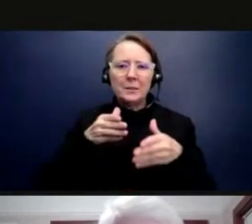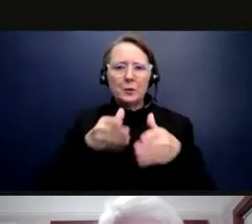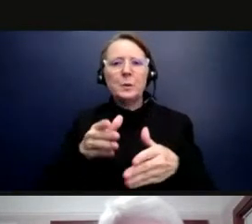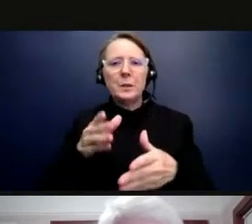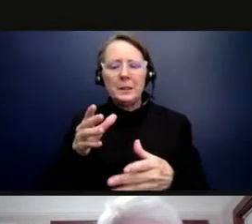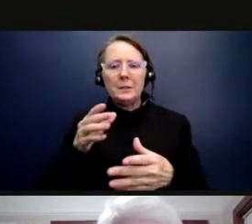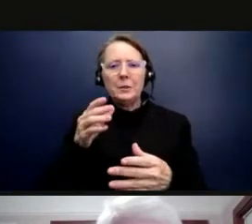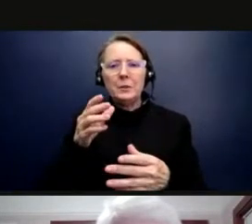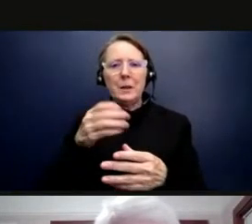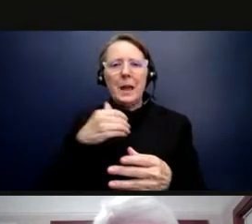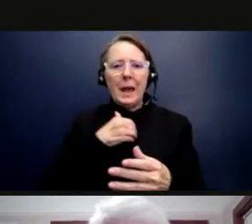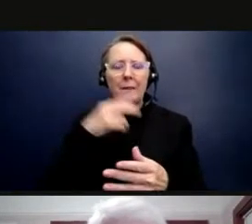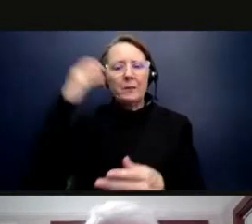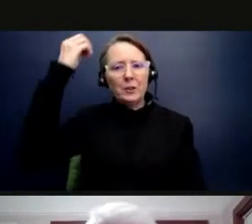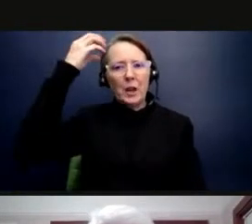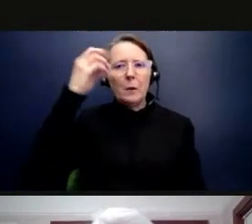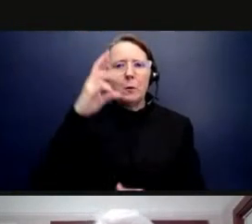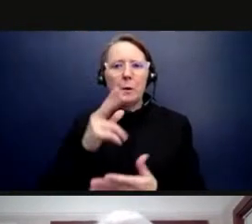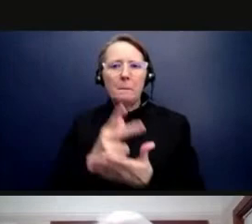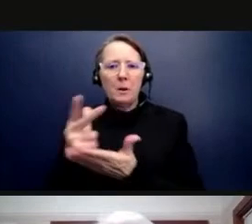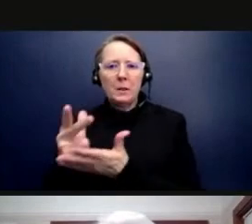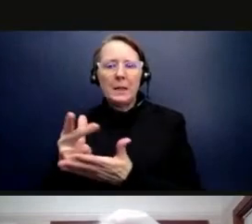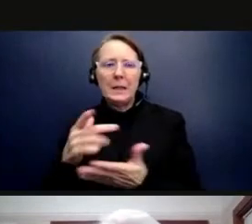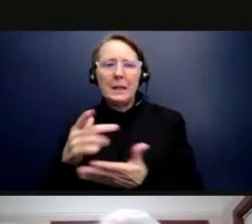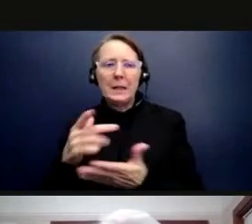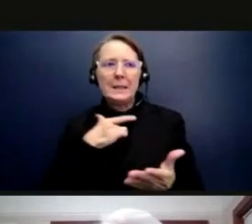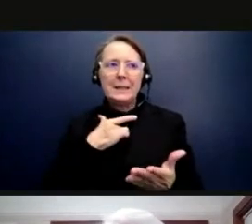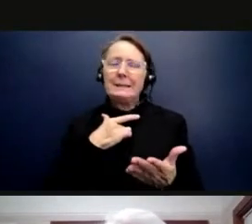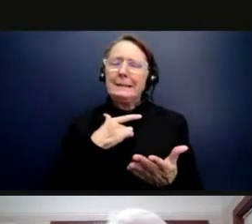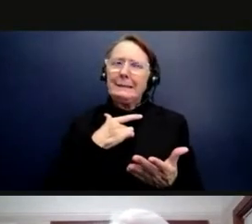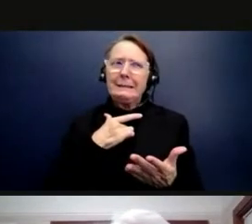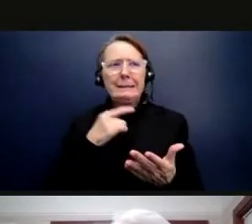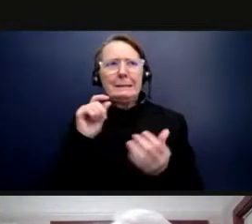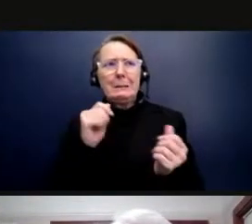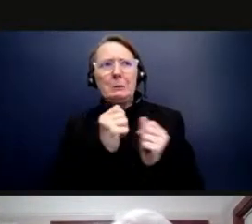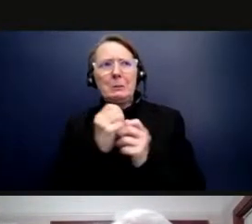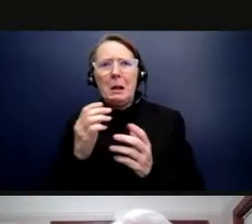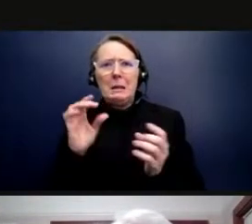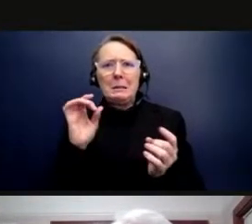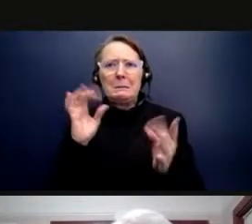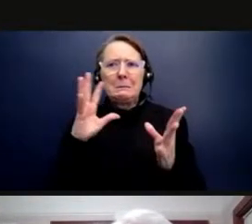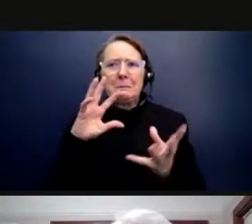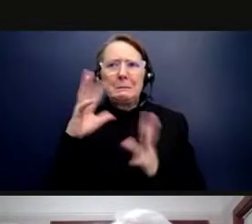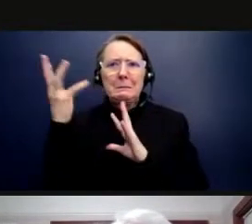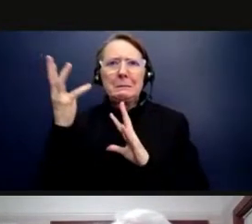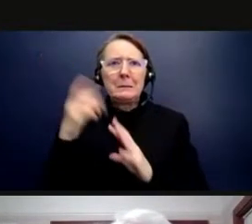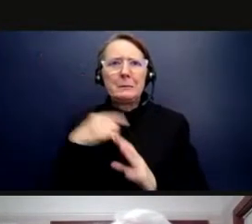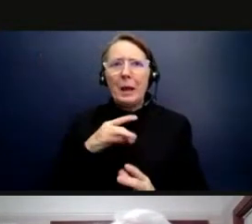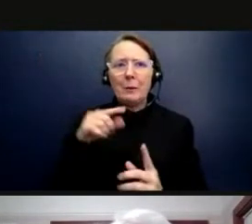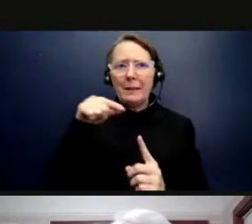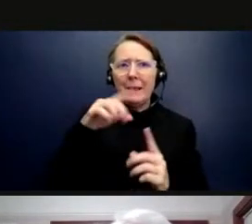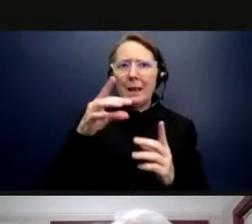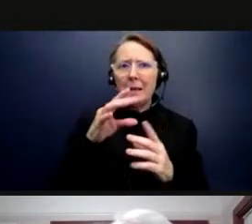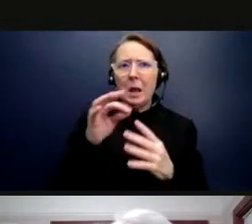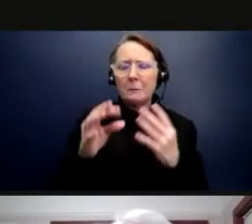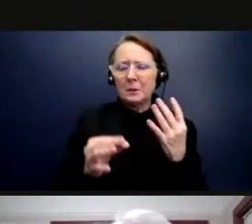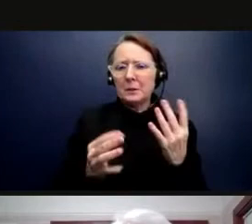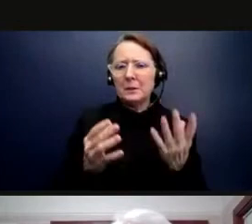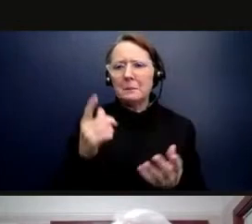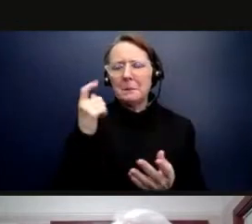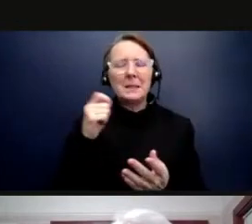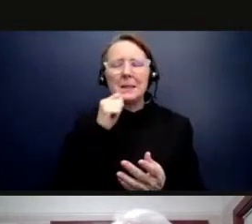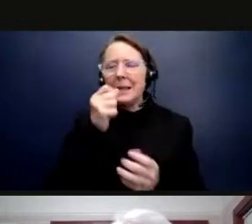shower or parking. I think that's a recipe for disaster. So I don't like that option, just because of for